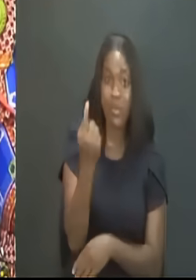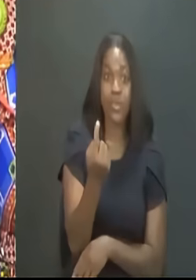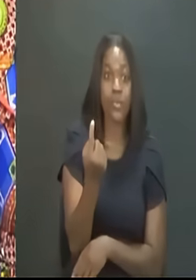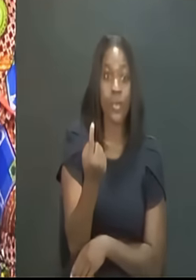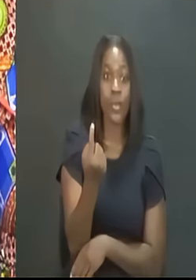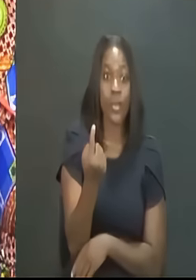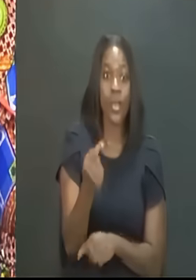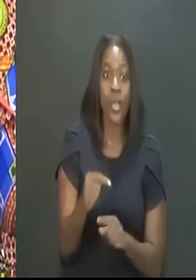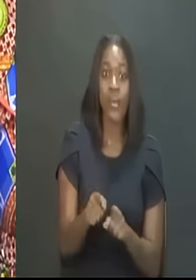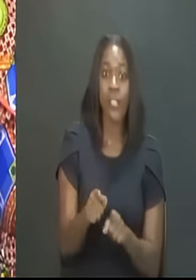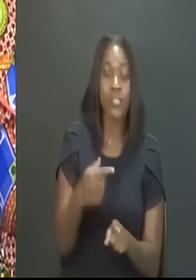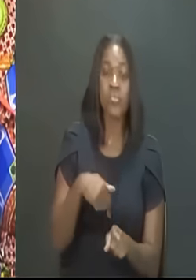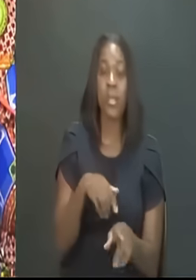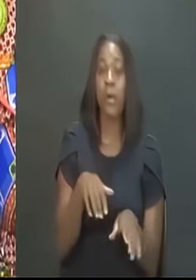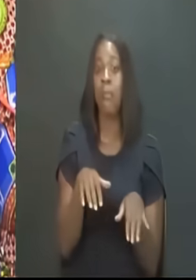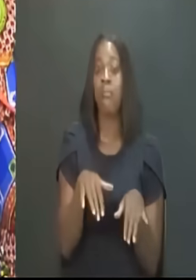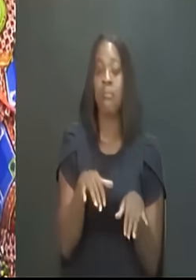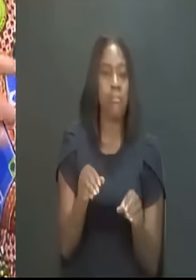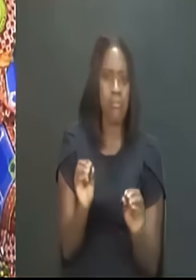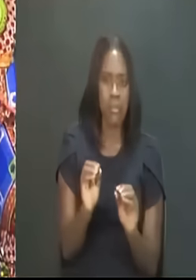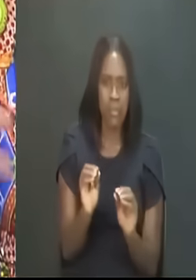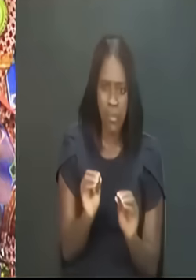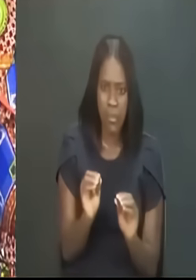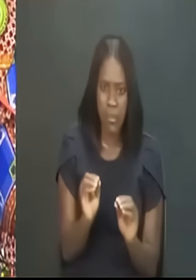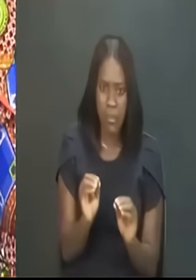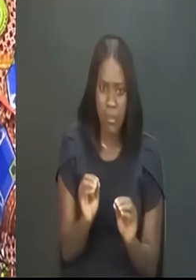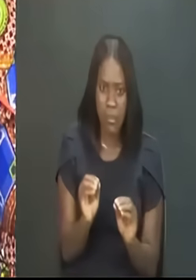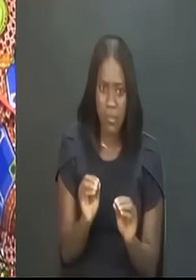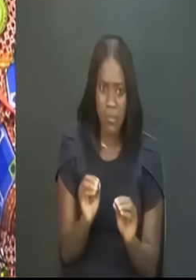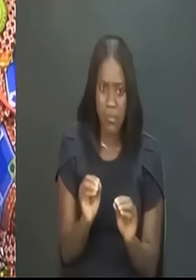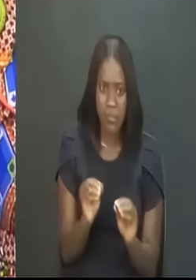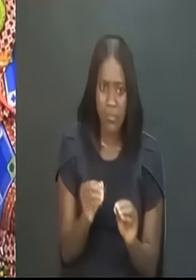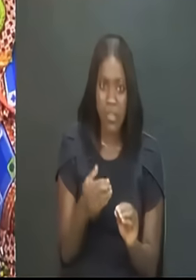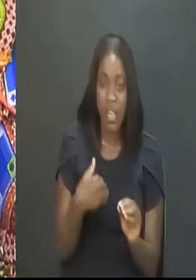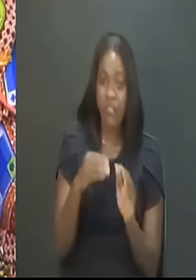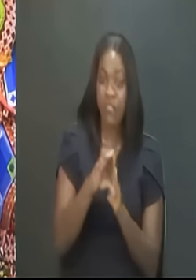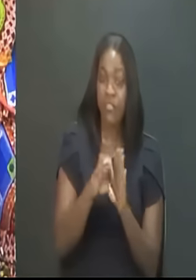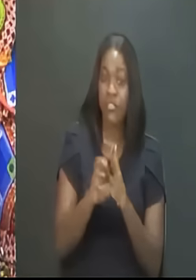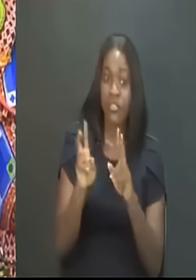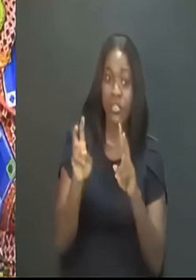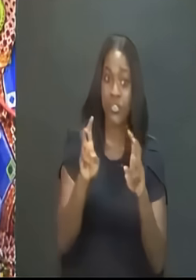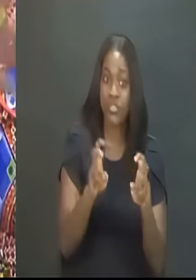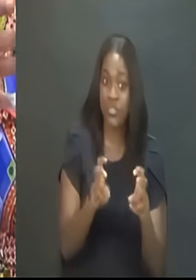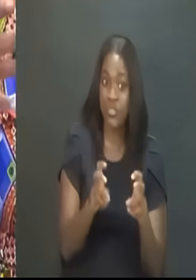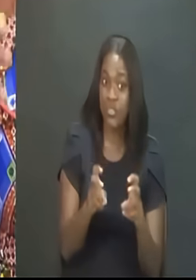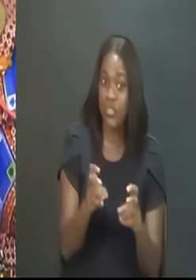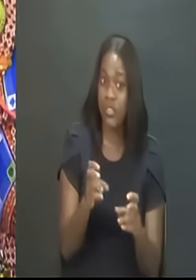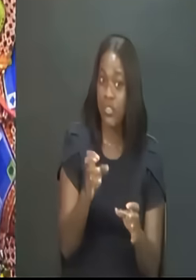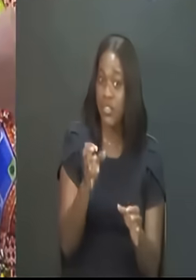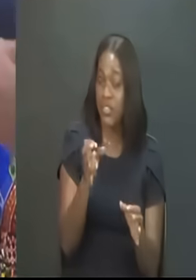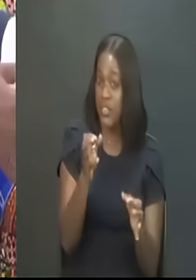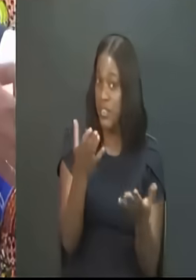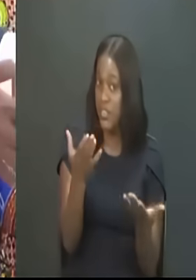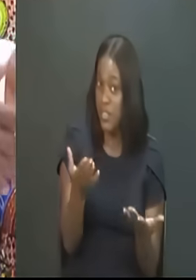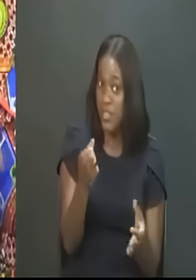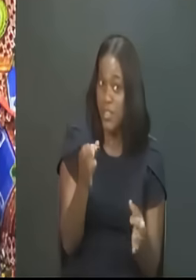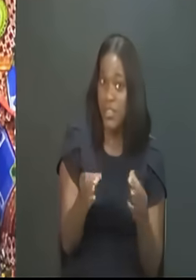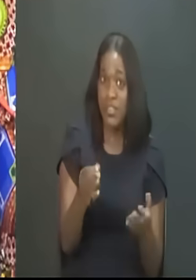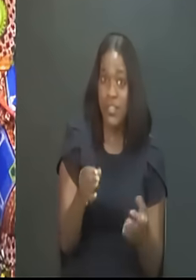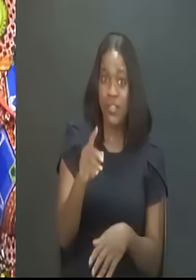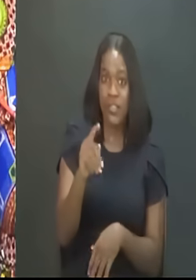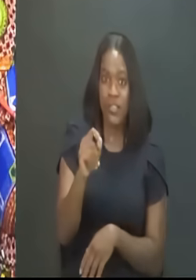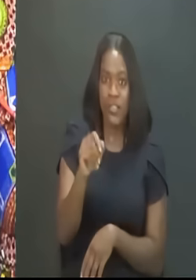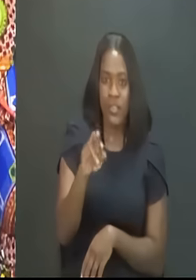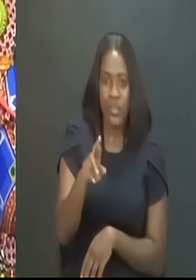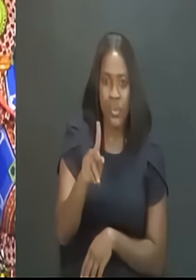by. Already there are constitutional issues, whether or not Tokonu being in court, another